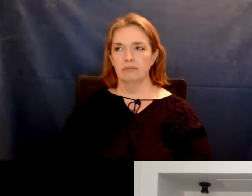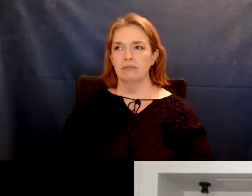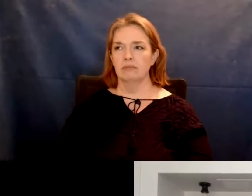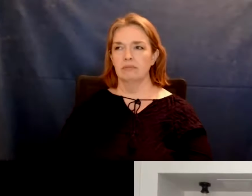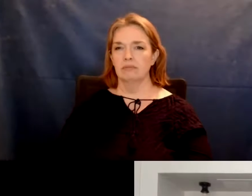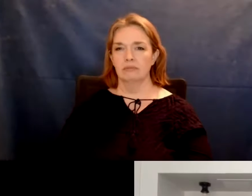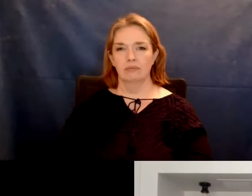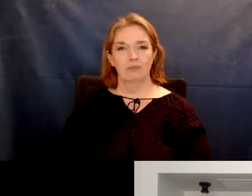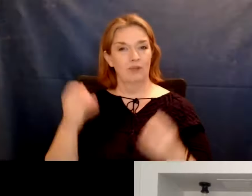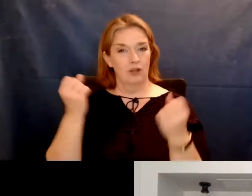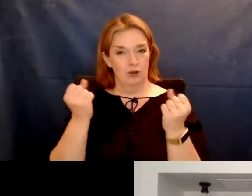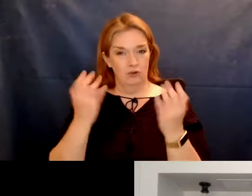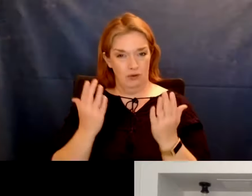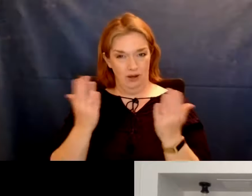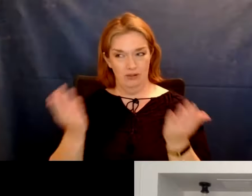Drivers here are usually tired.